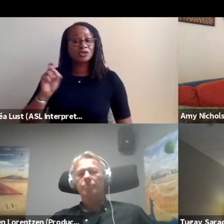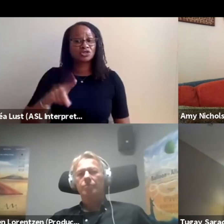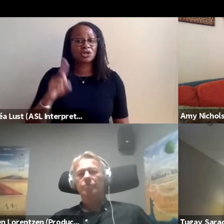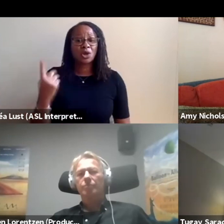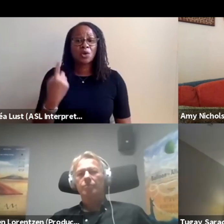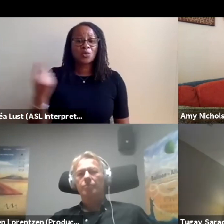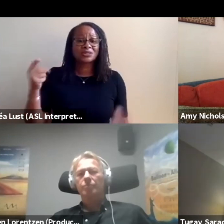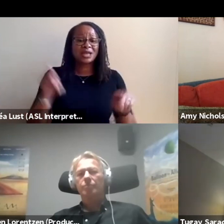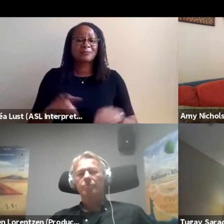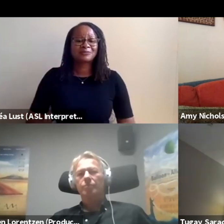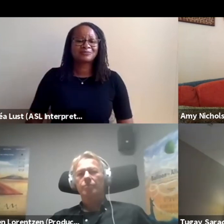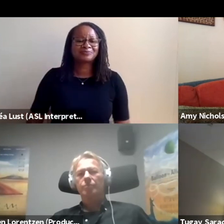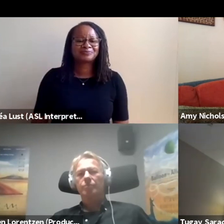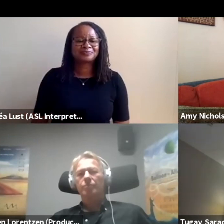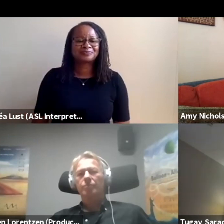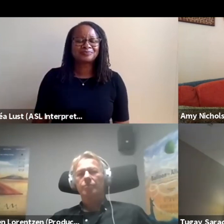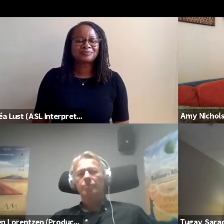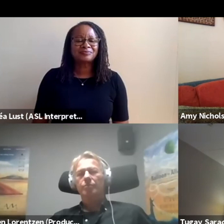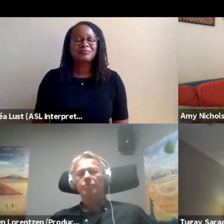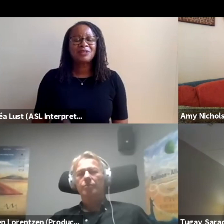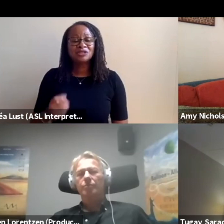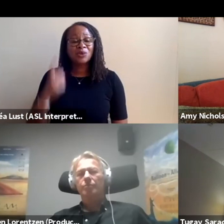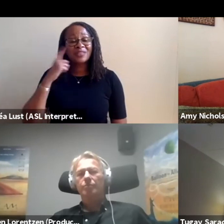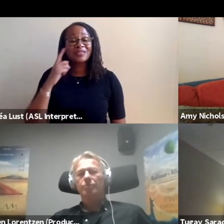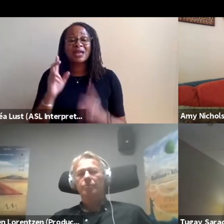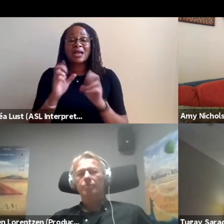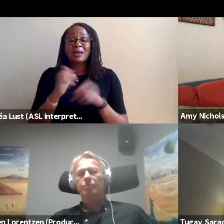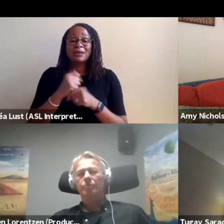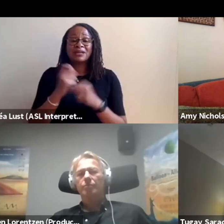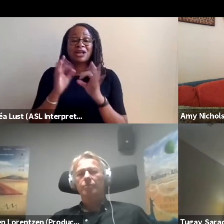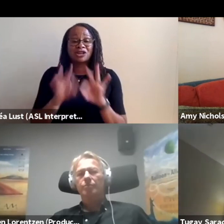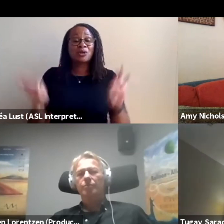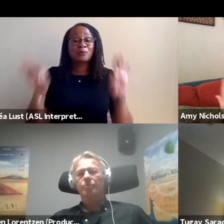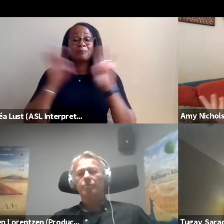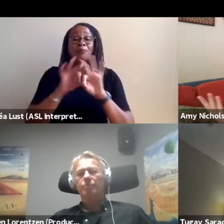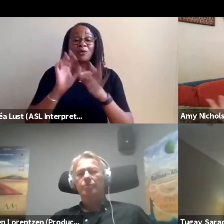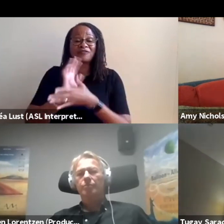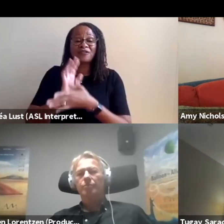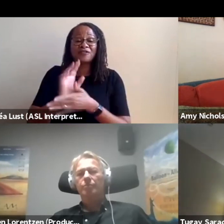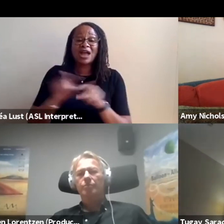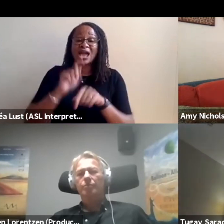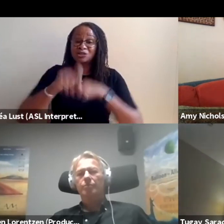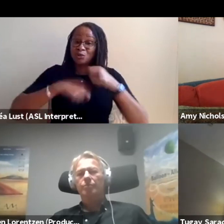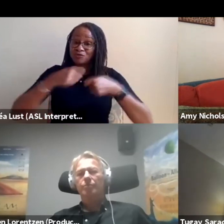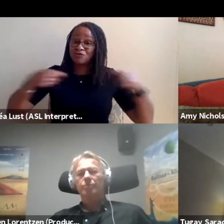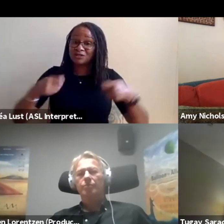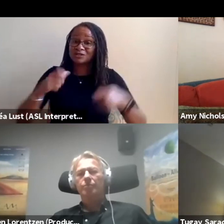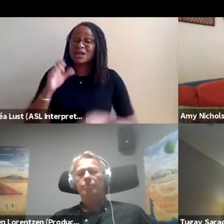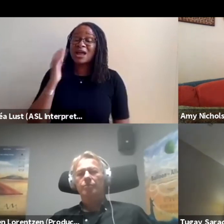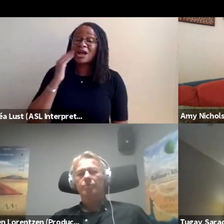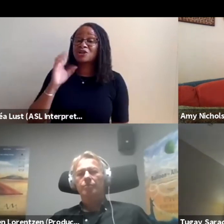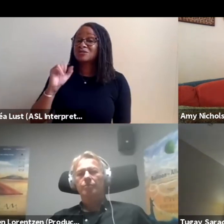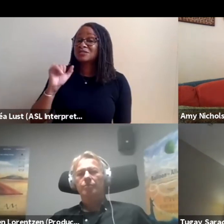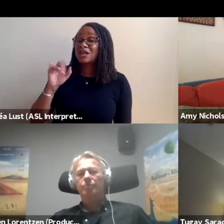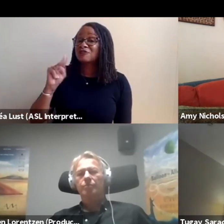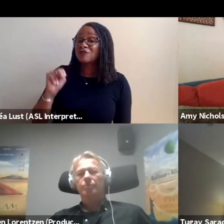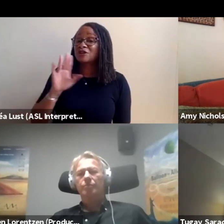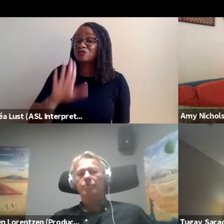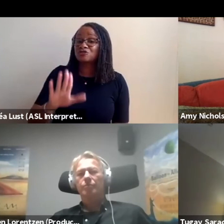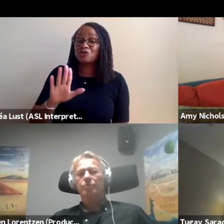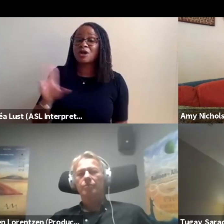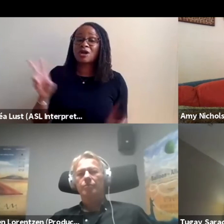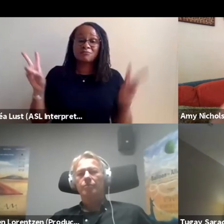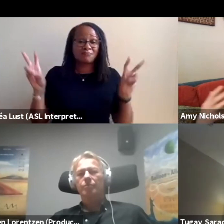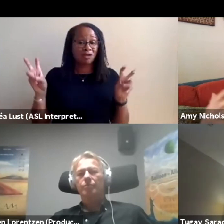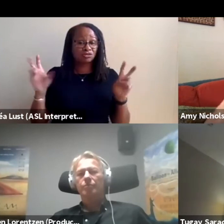Absolutely. And so I think that, yeah, you've made such an important film. I know that, like, as we wrap up here, I know that Seyran, one of your kind of mantras through the film is you